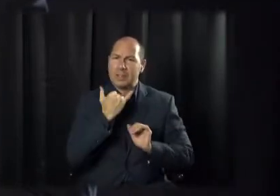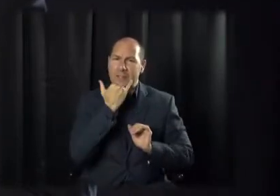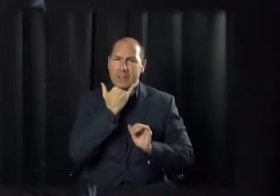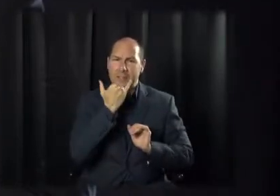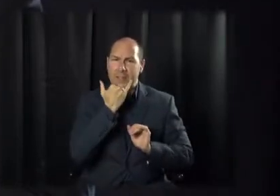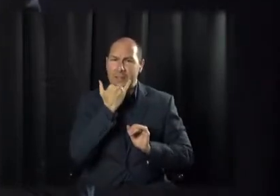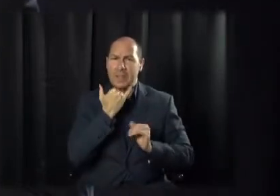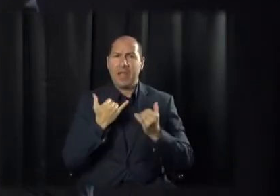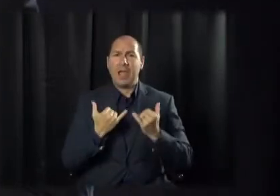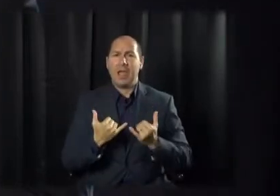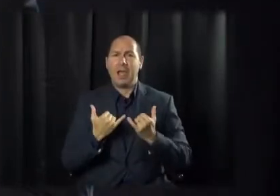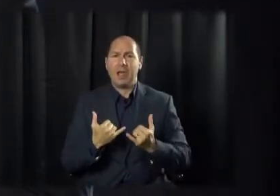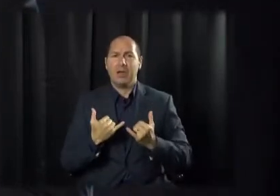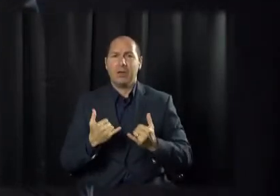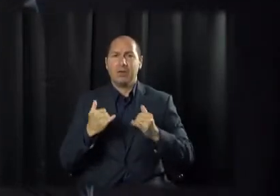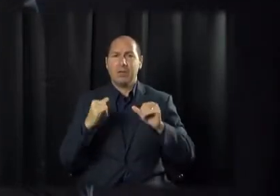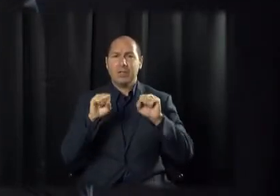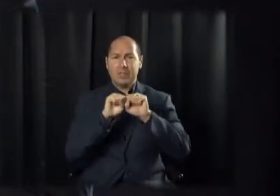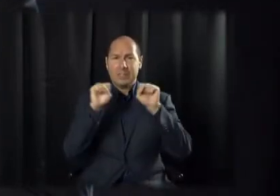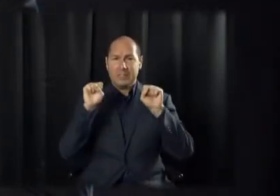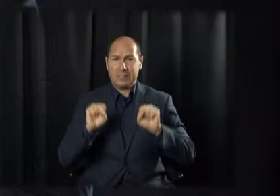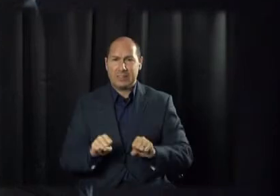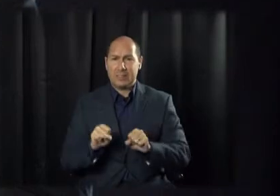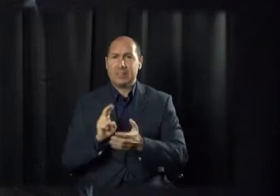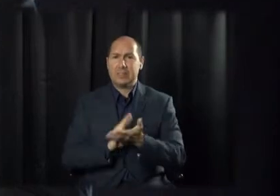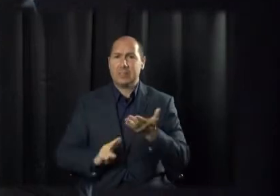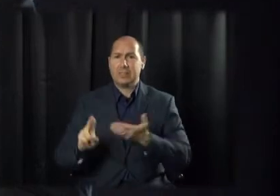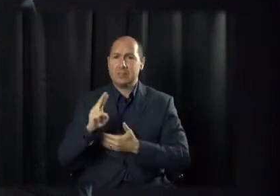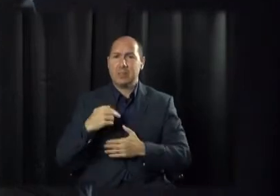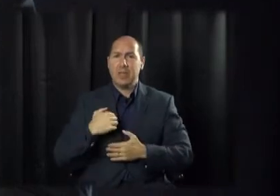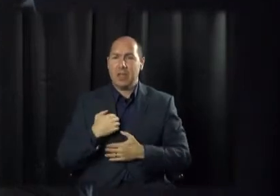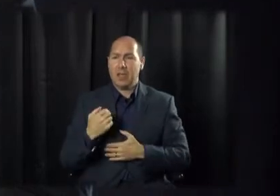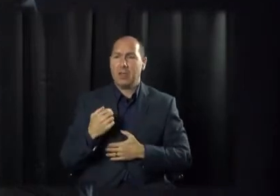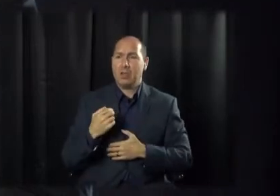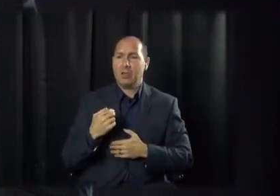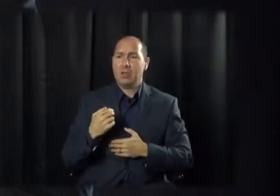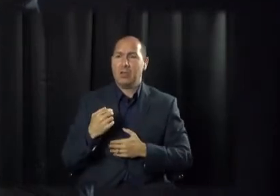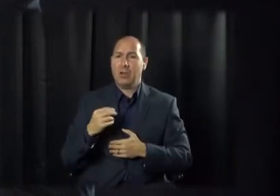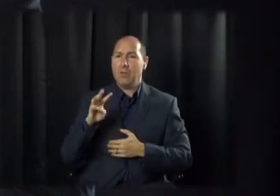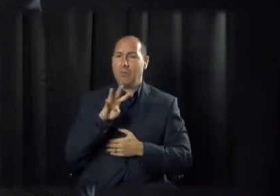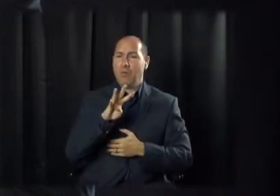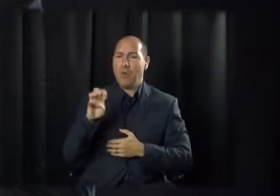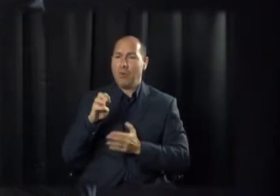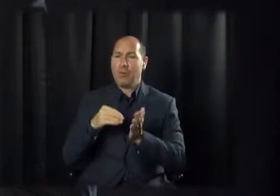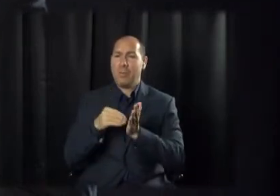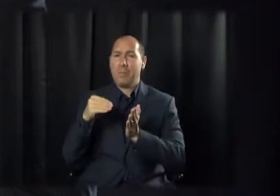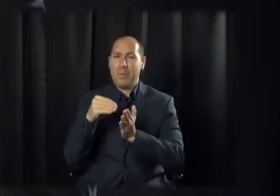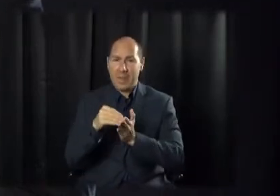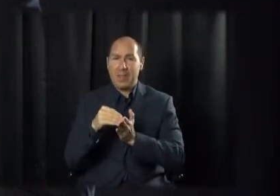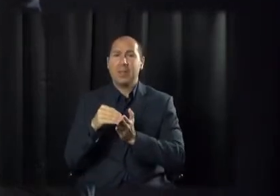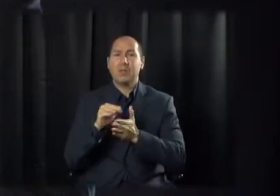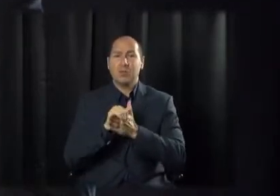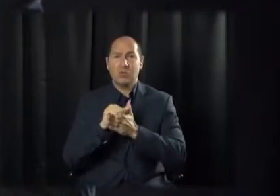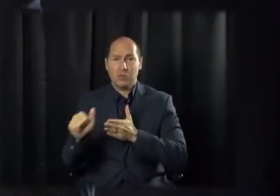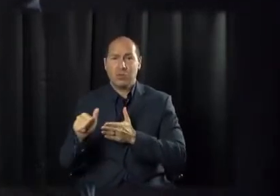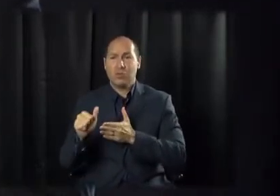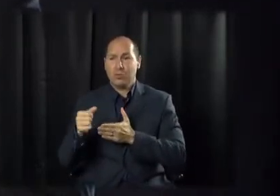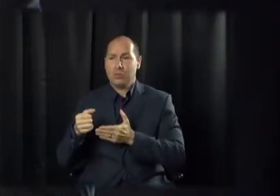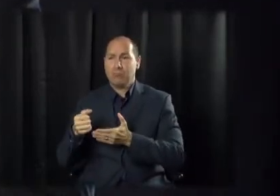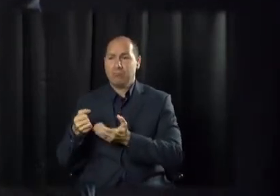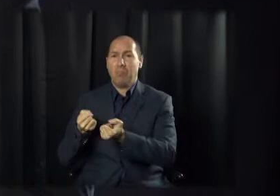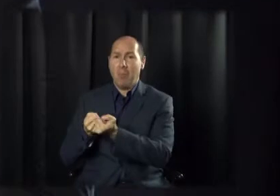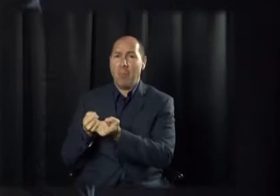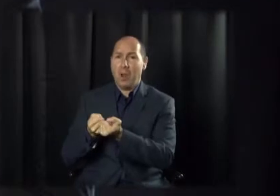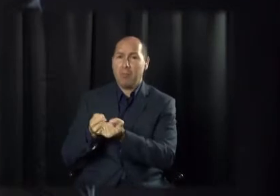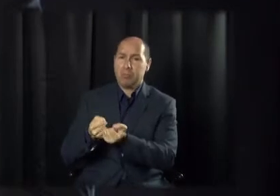is going to receive over $400 million in federal stimulus money. $400 million. Half of that, about half of